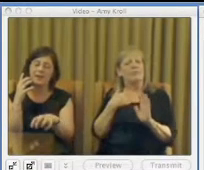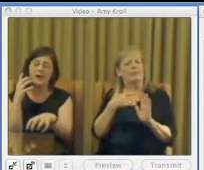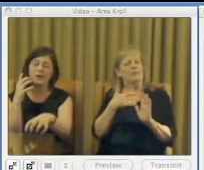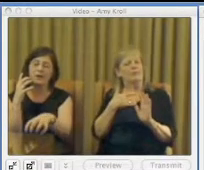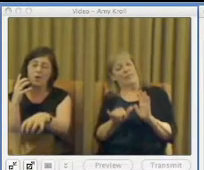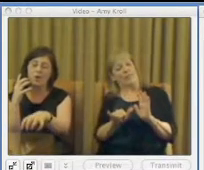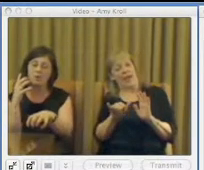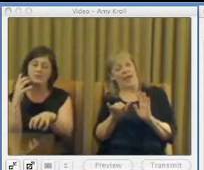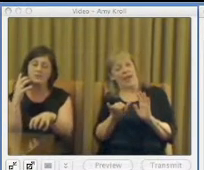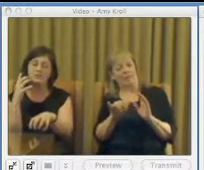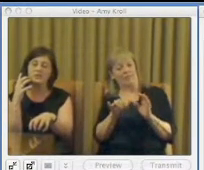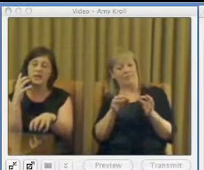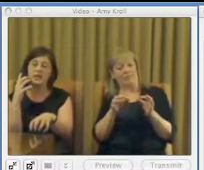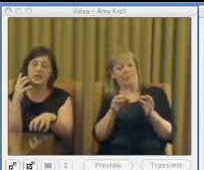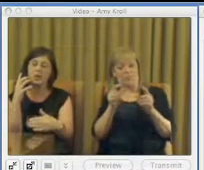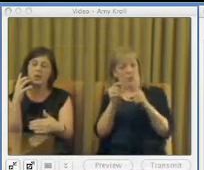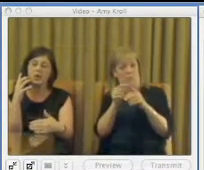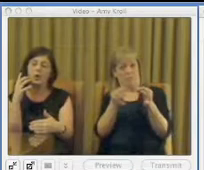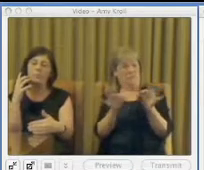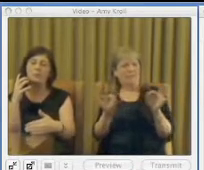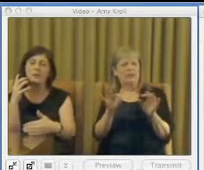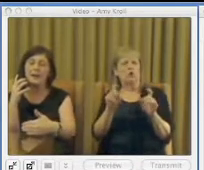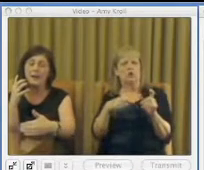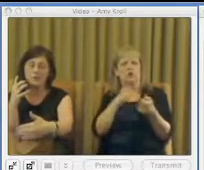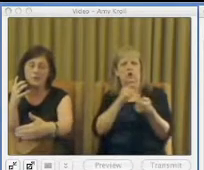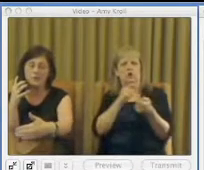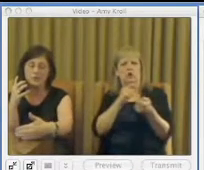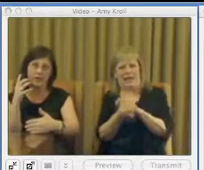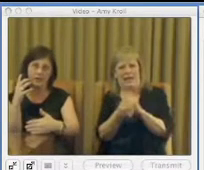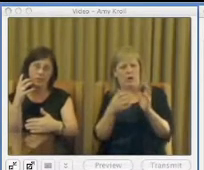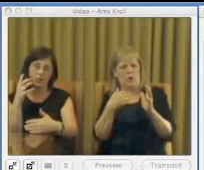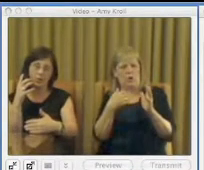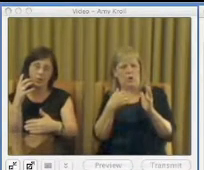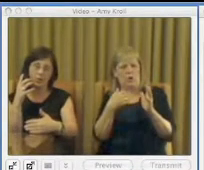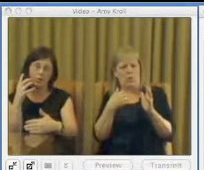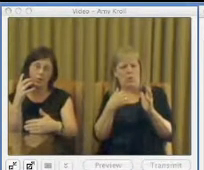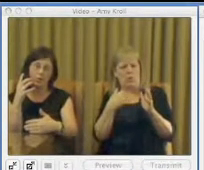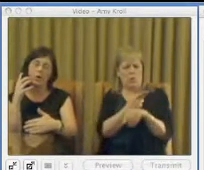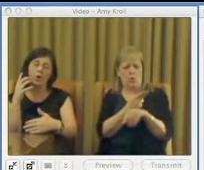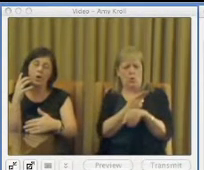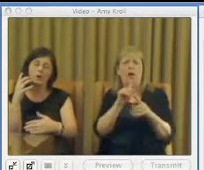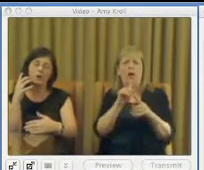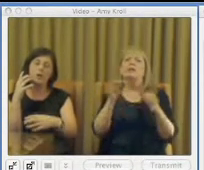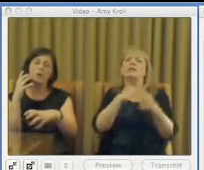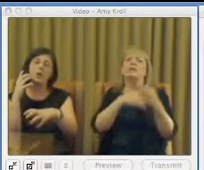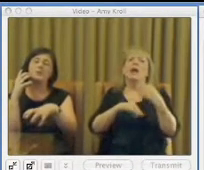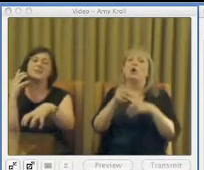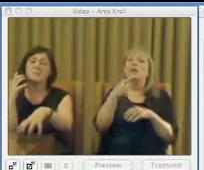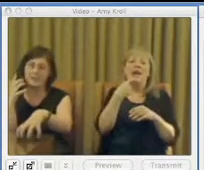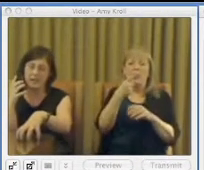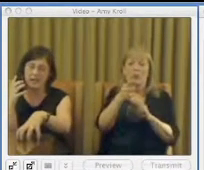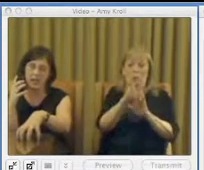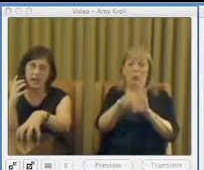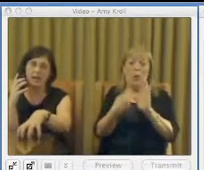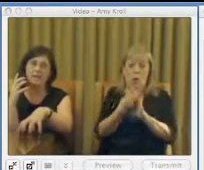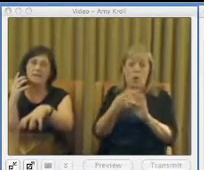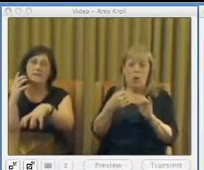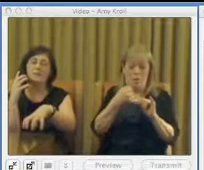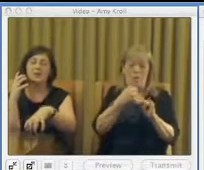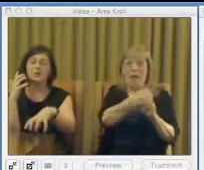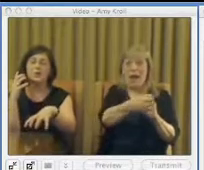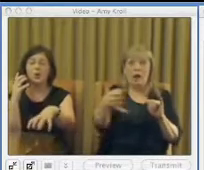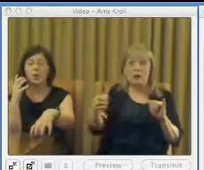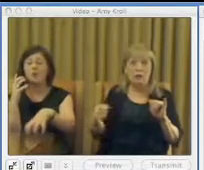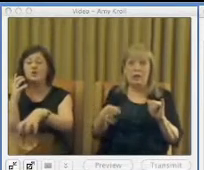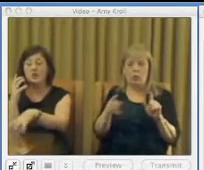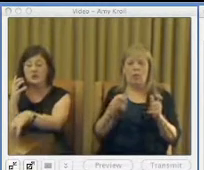that. And rather than saying we step out of role, it's just saying that you're pushing the boundaries of that role, or that you are